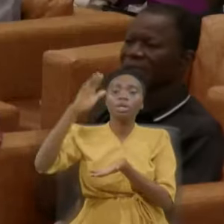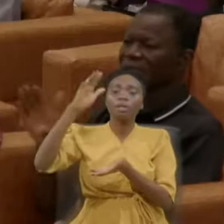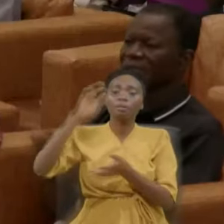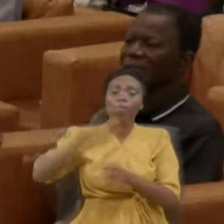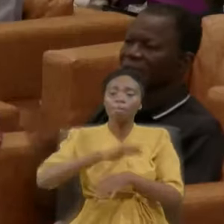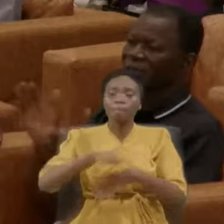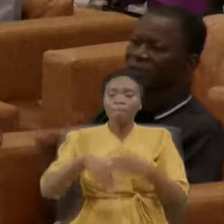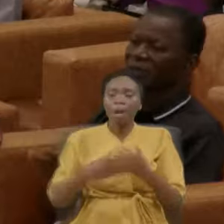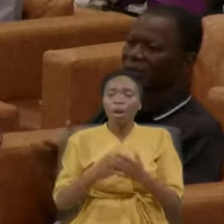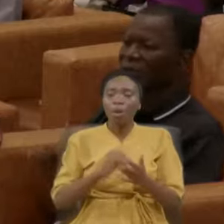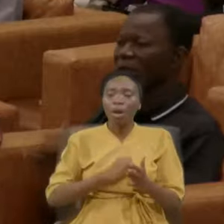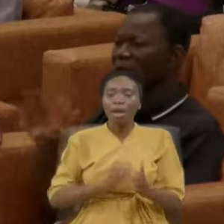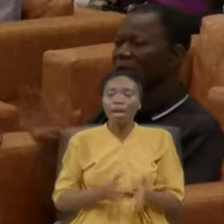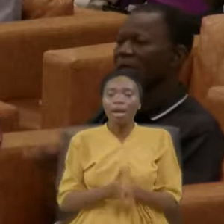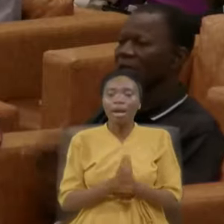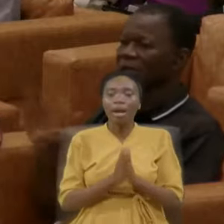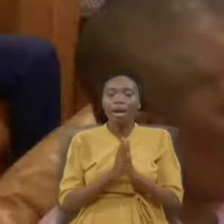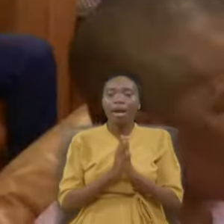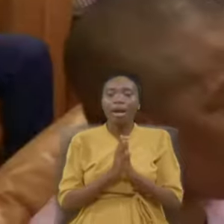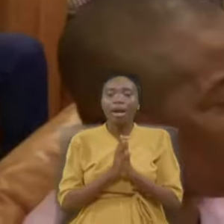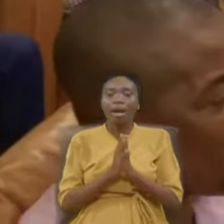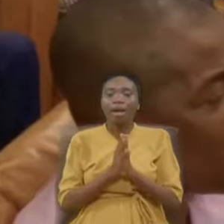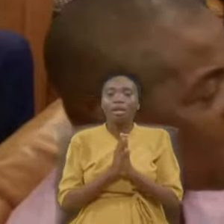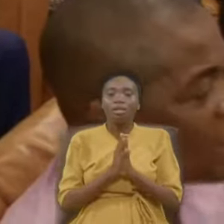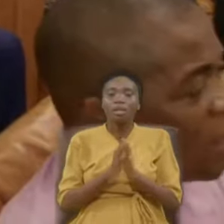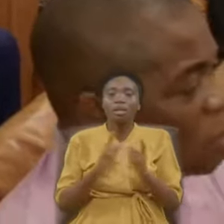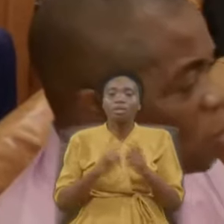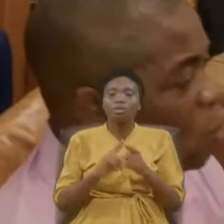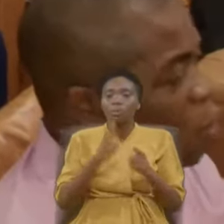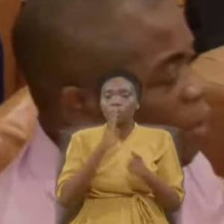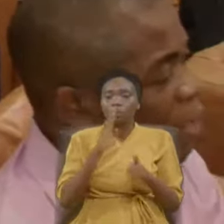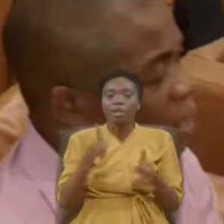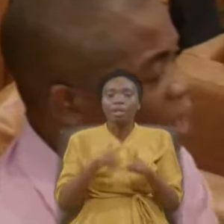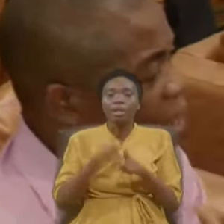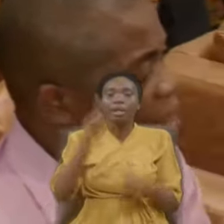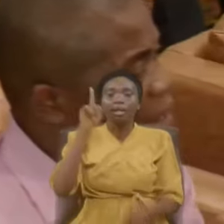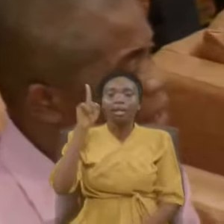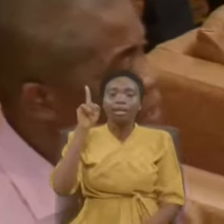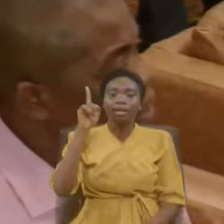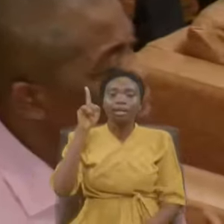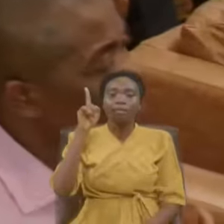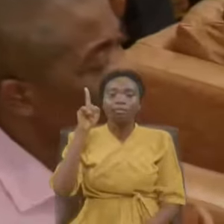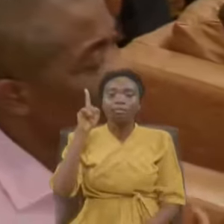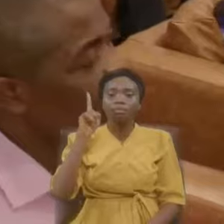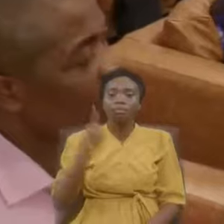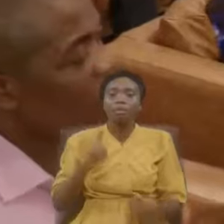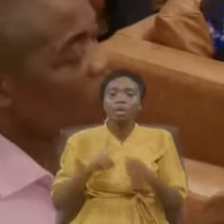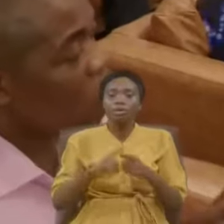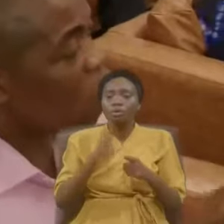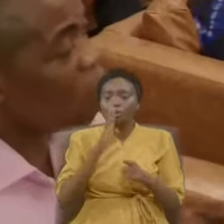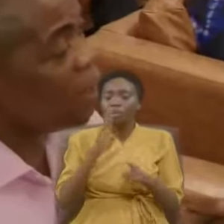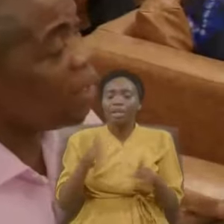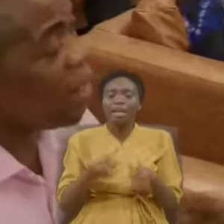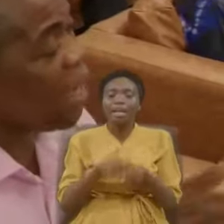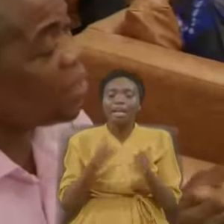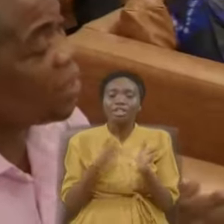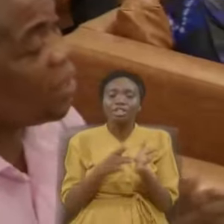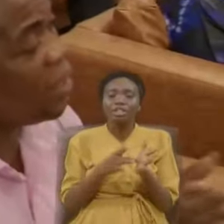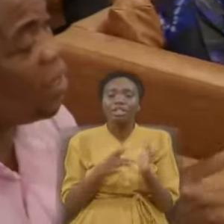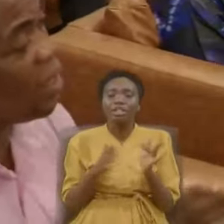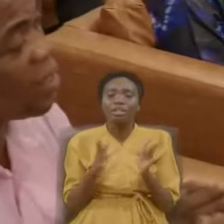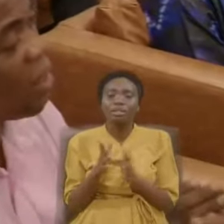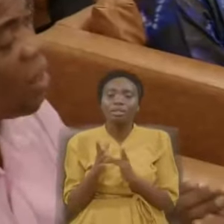glory, all I ask, to be like Jesus,